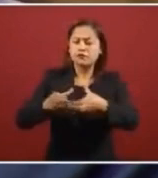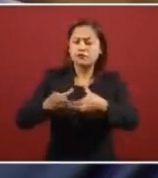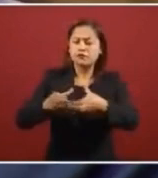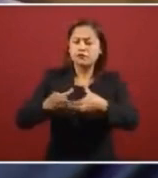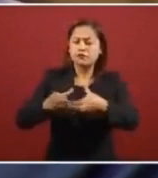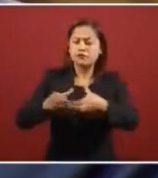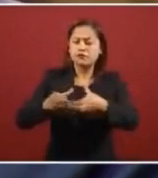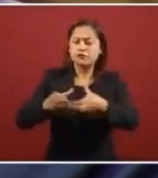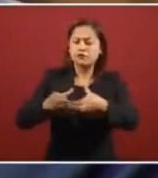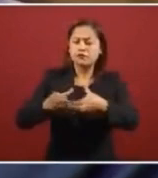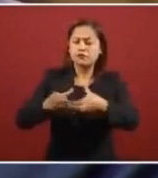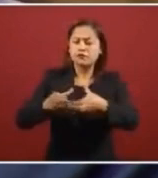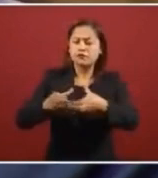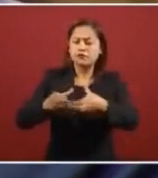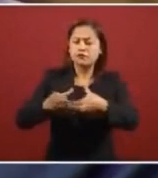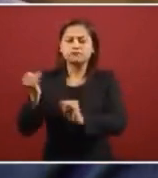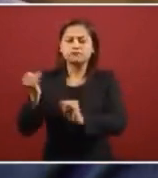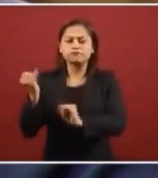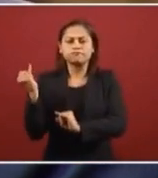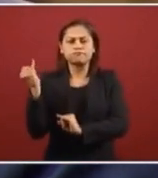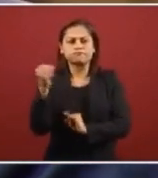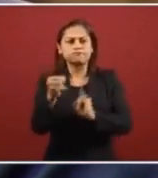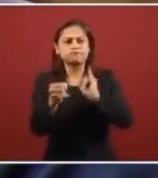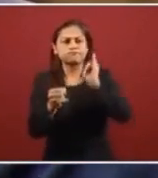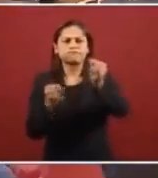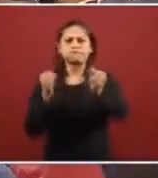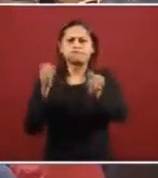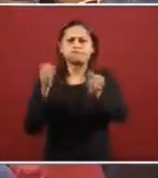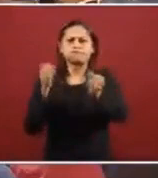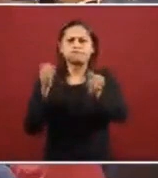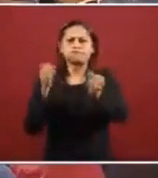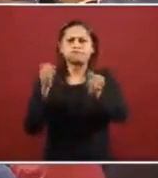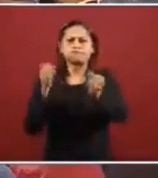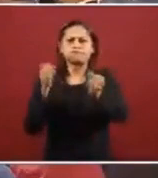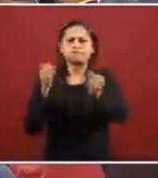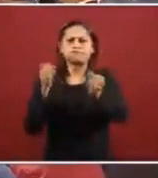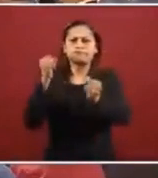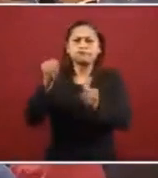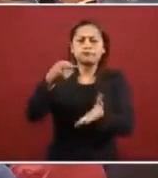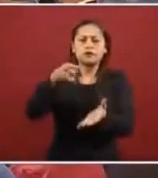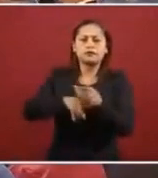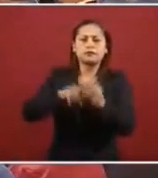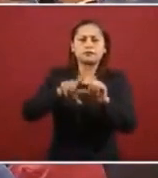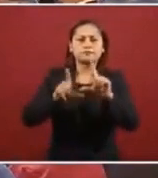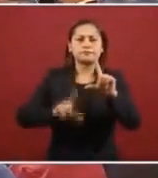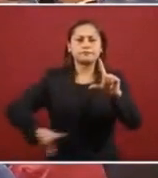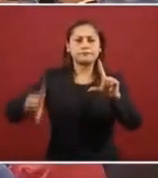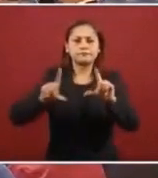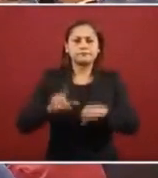or margin daf for the country